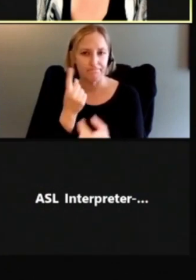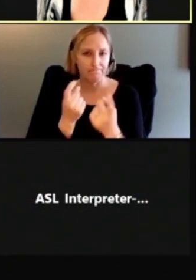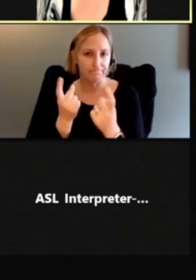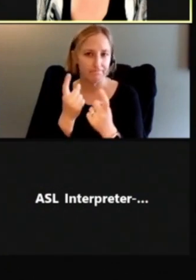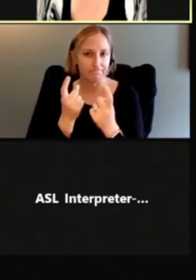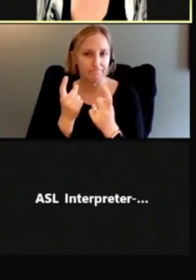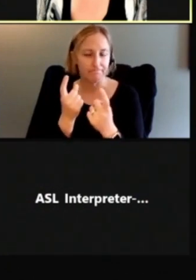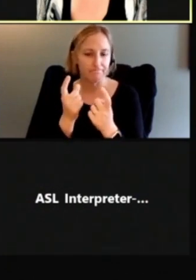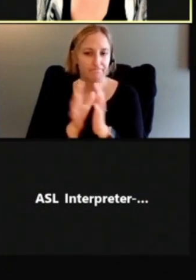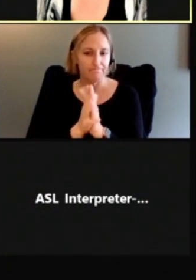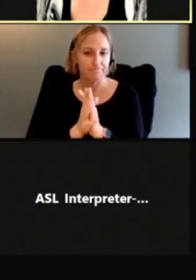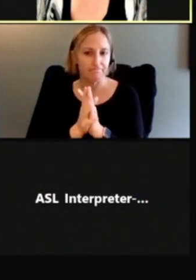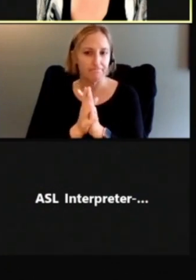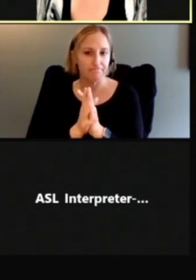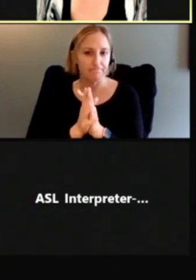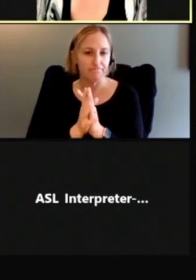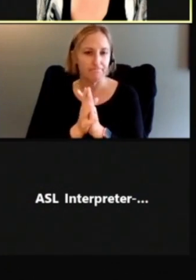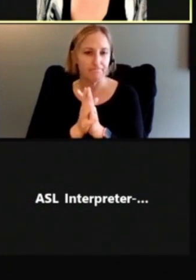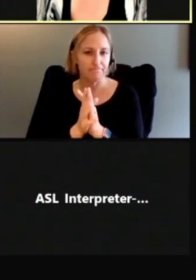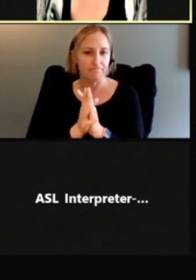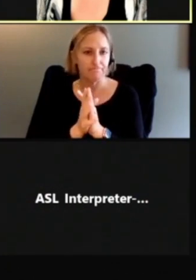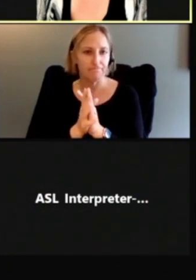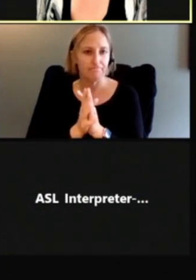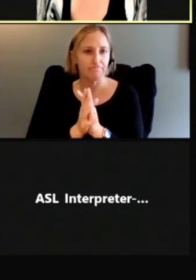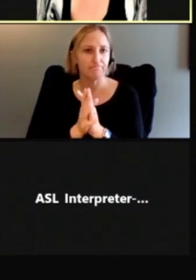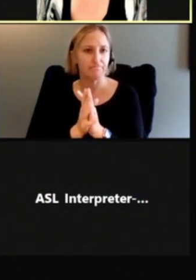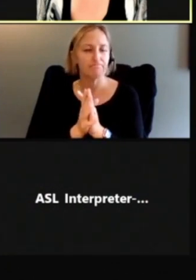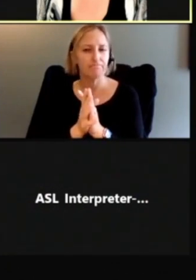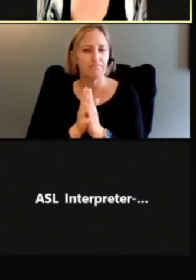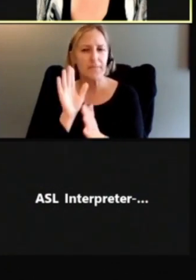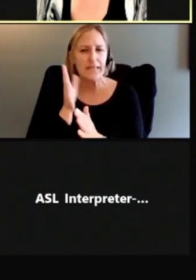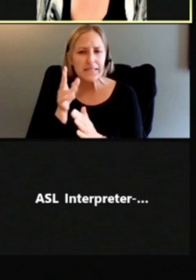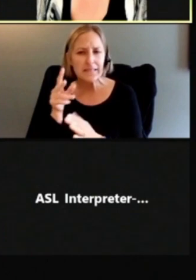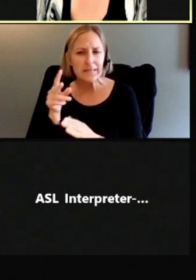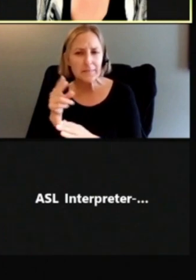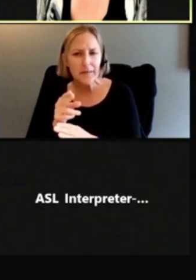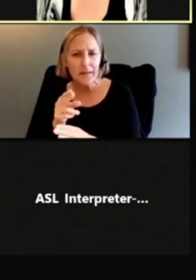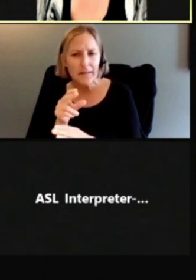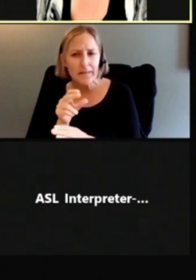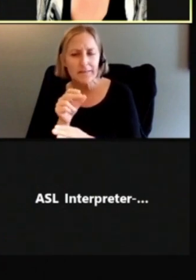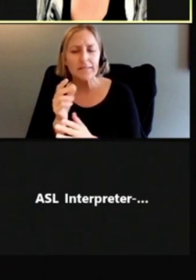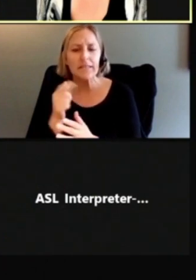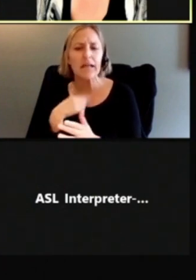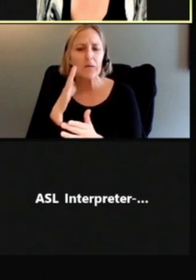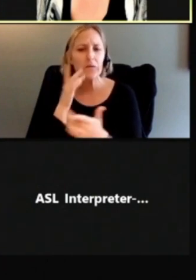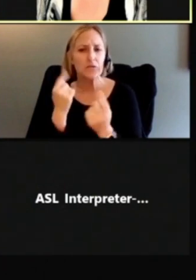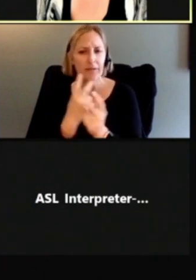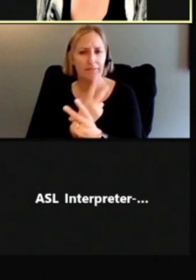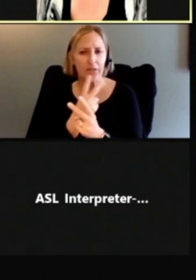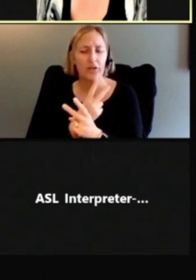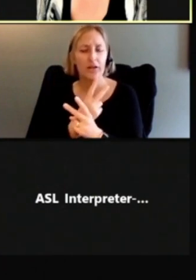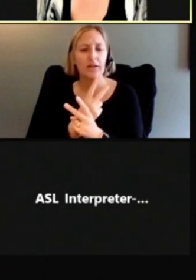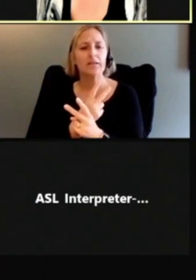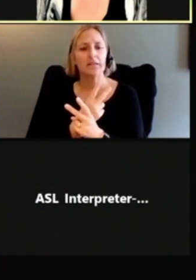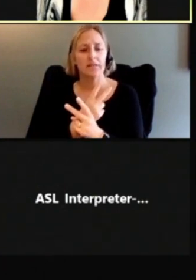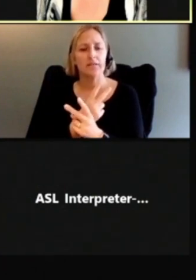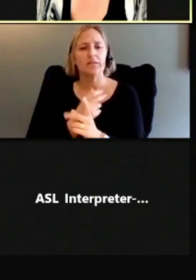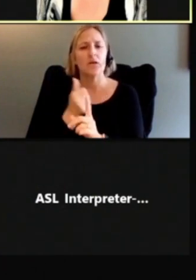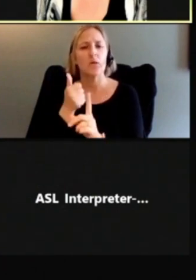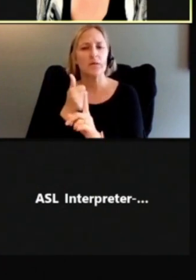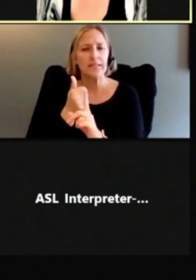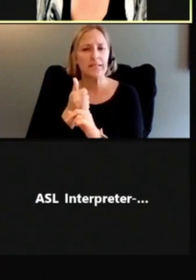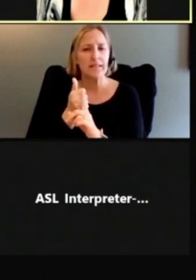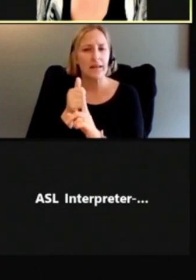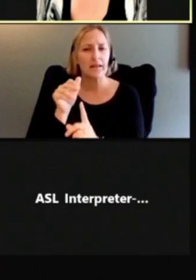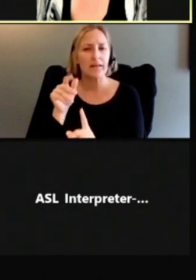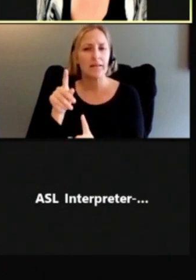This looks like I got cut a little, but let me try to interpret what it says. It's only self-paced PowerPoints with video links. I felt like not